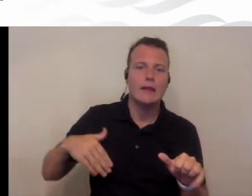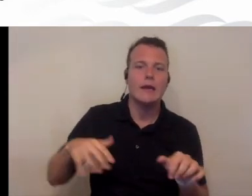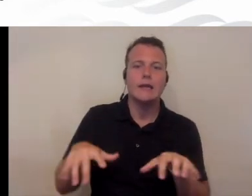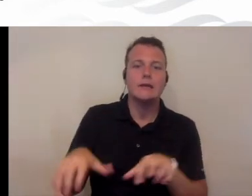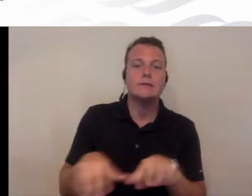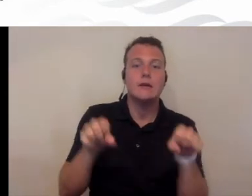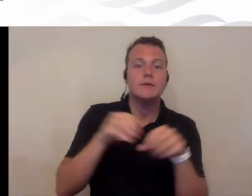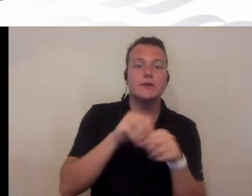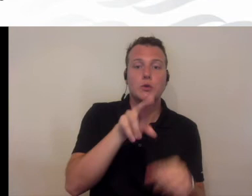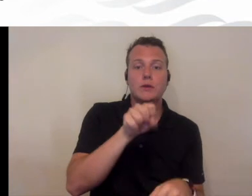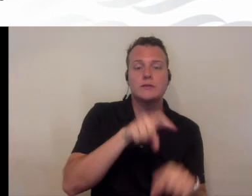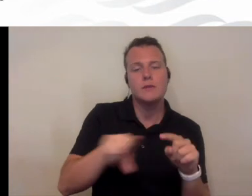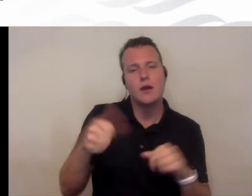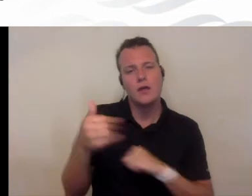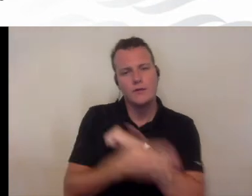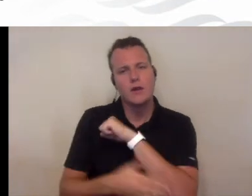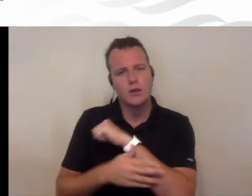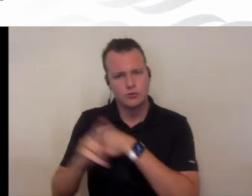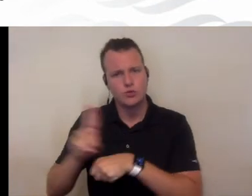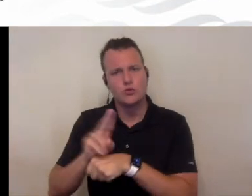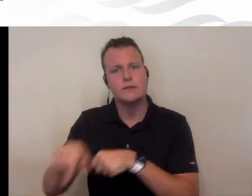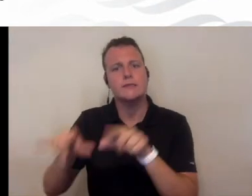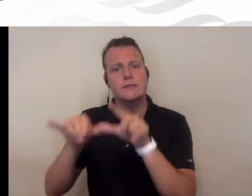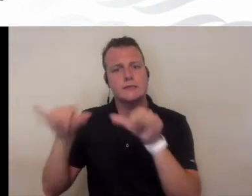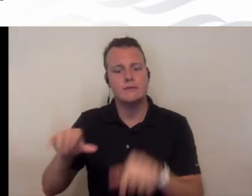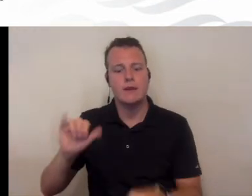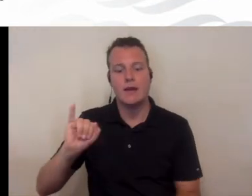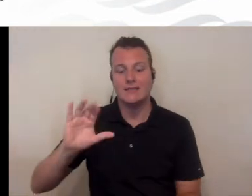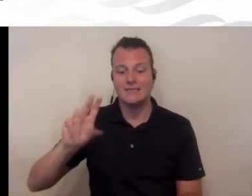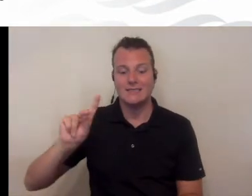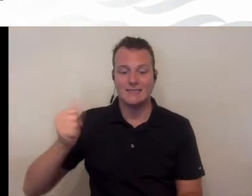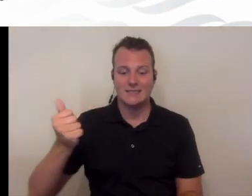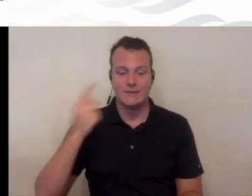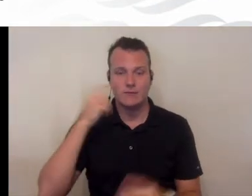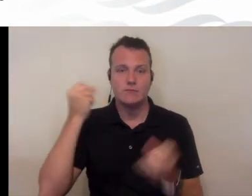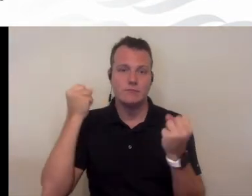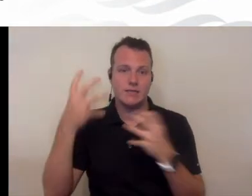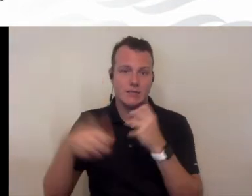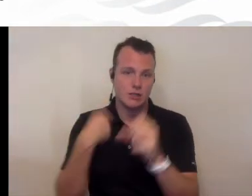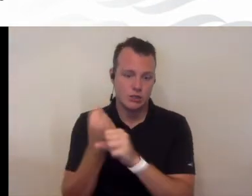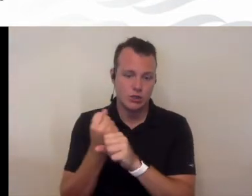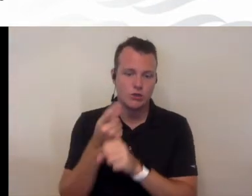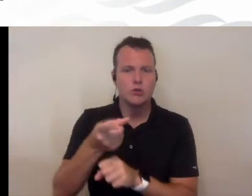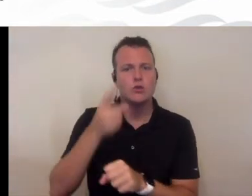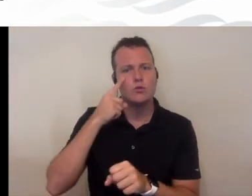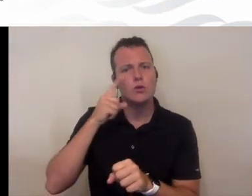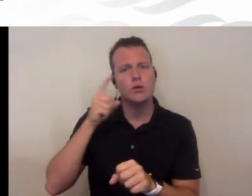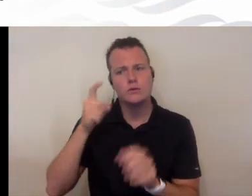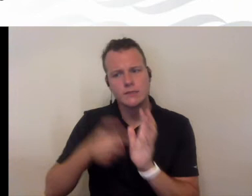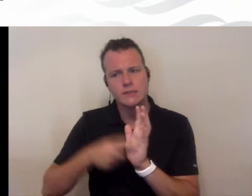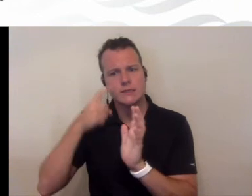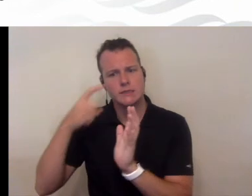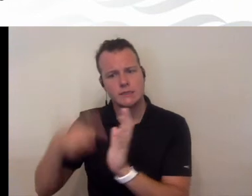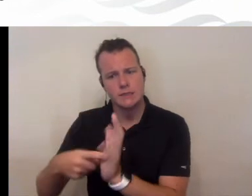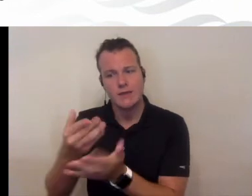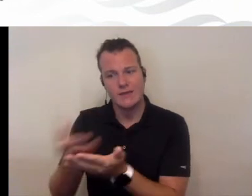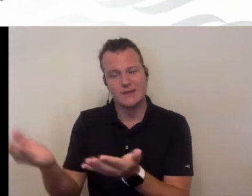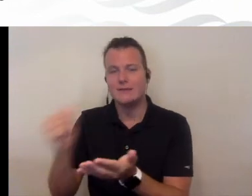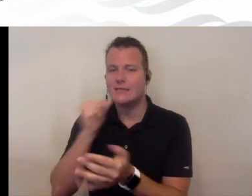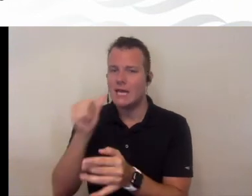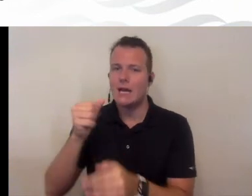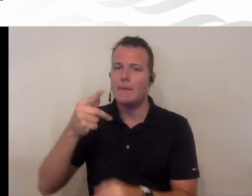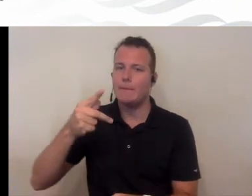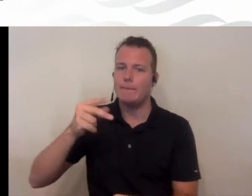Other countries have been using this system, the ICD-10s, for years. So you'll see things that are not politically